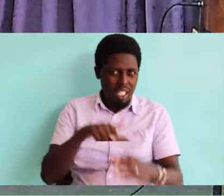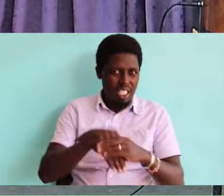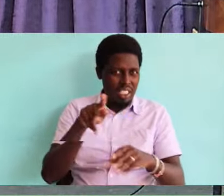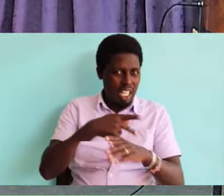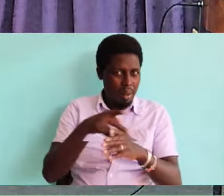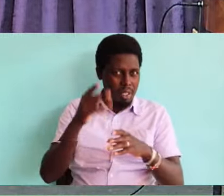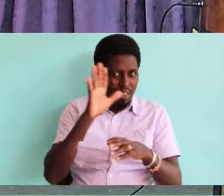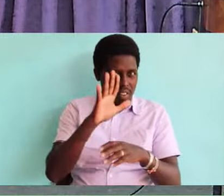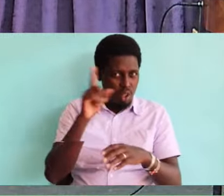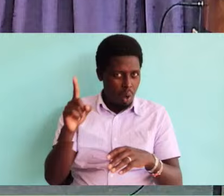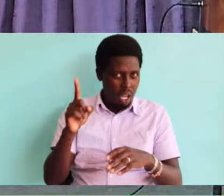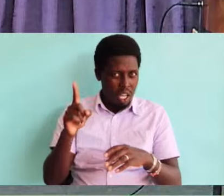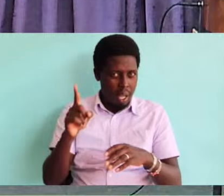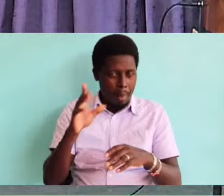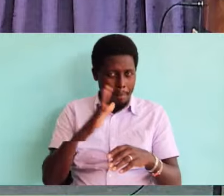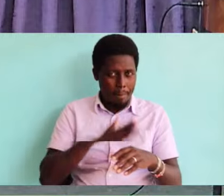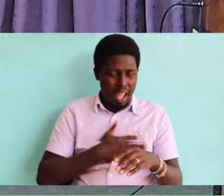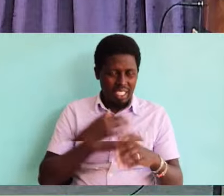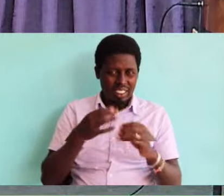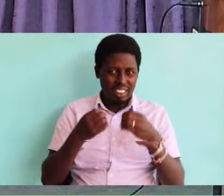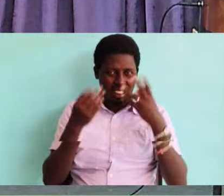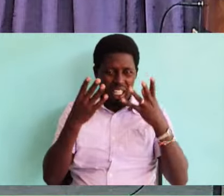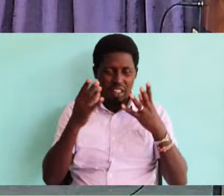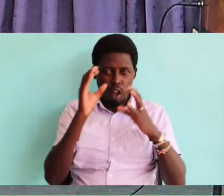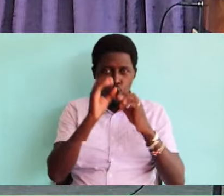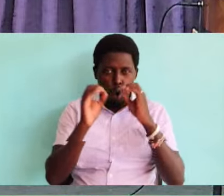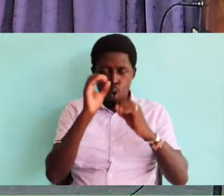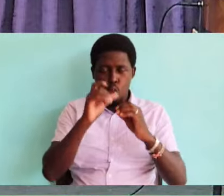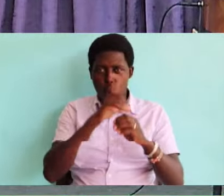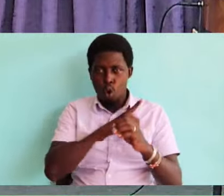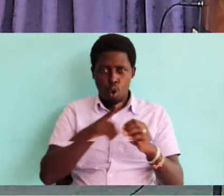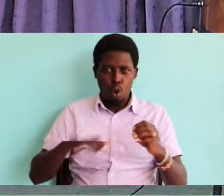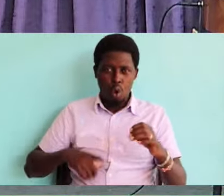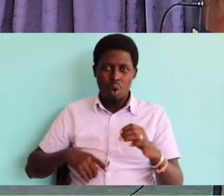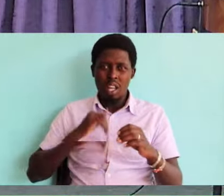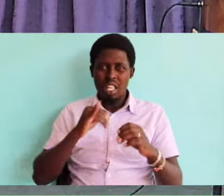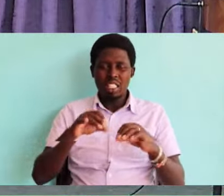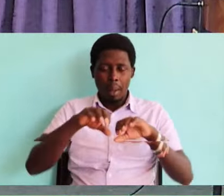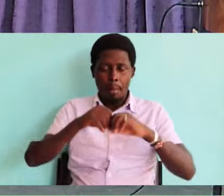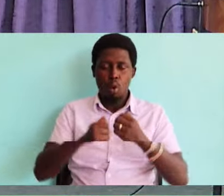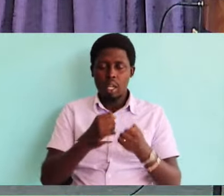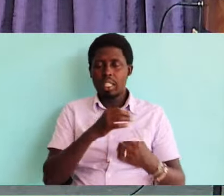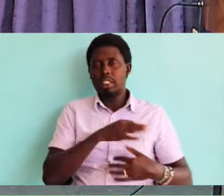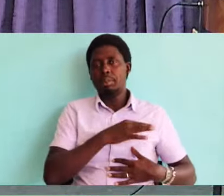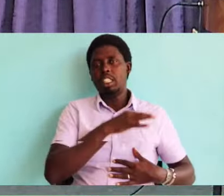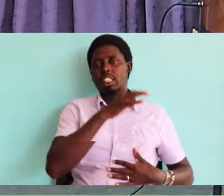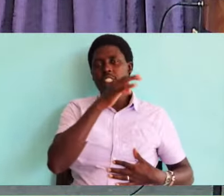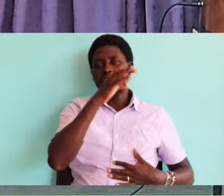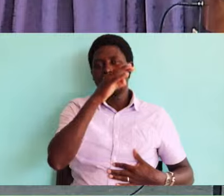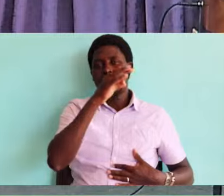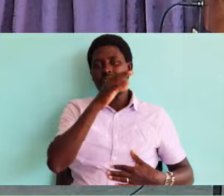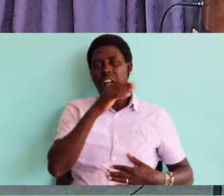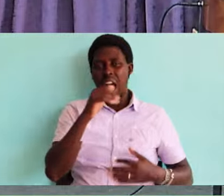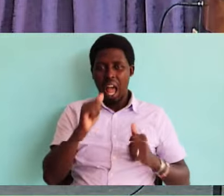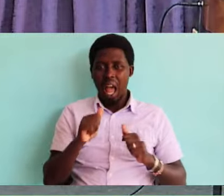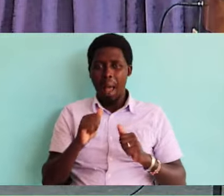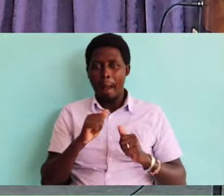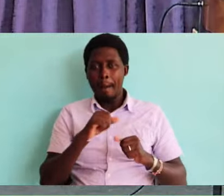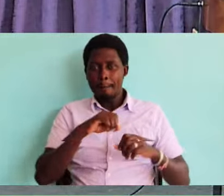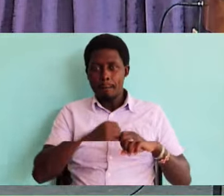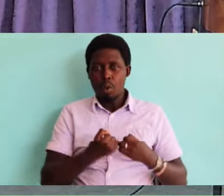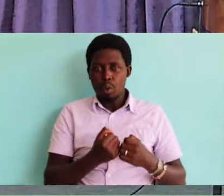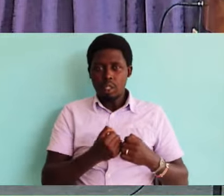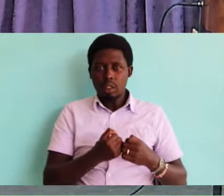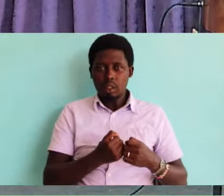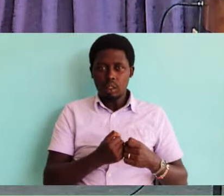17 says, my sacrifice, O God, is a broken spirit, a broken and contrite